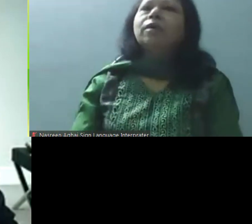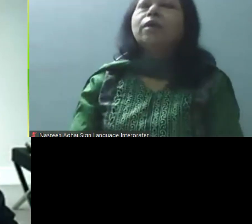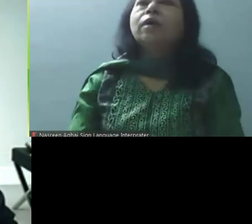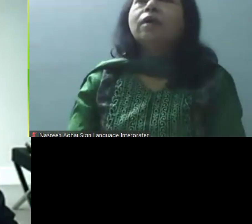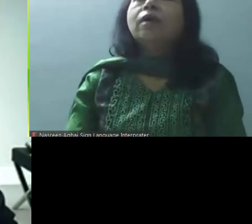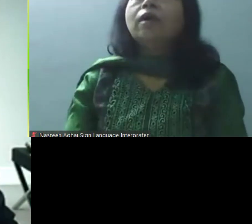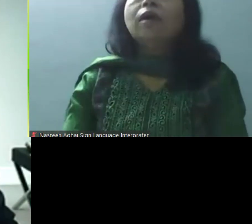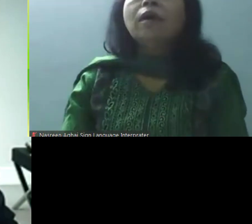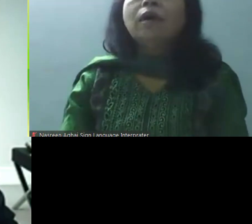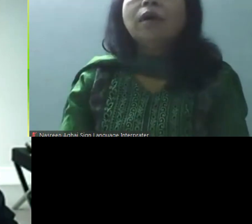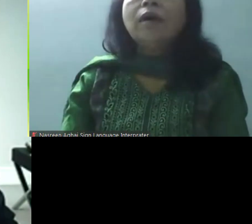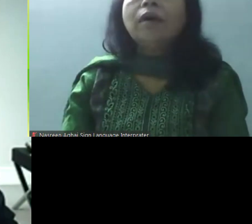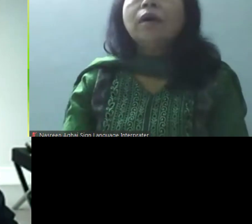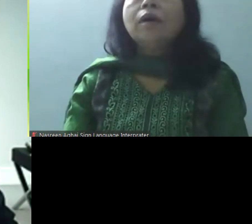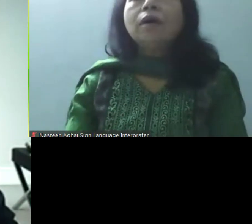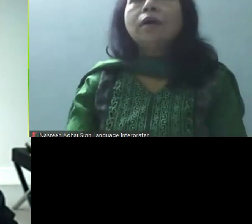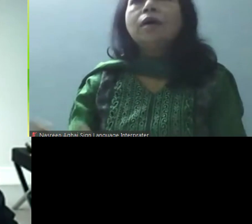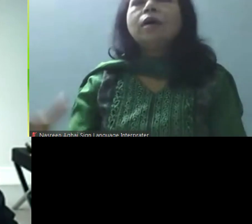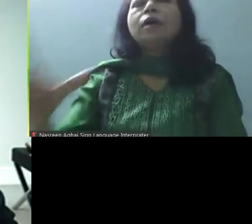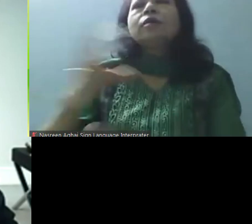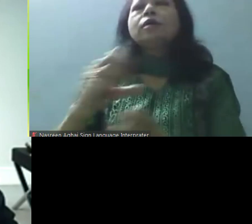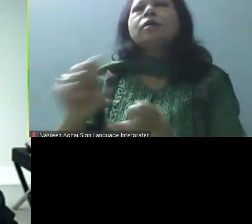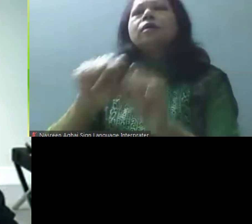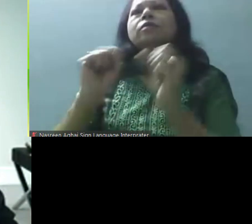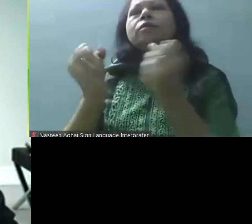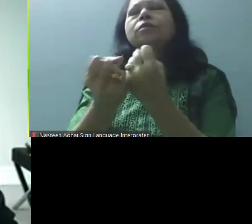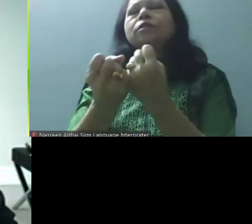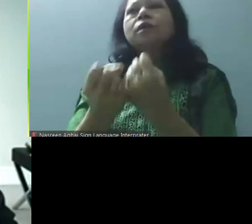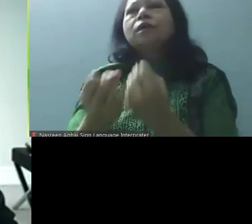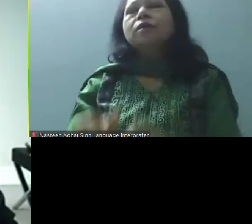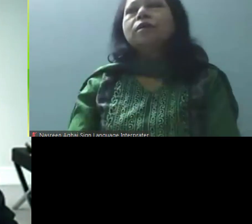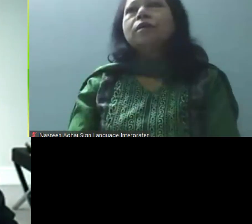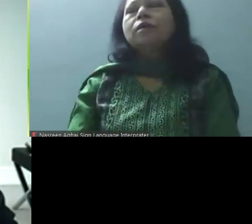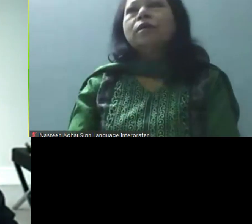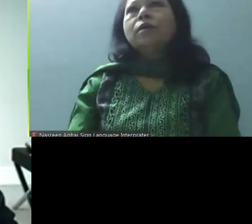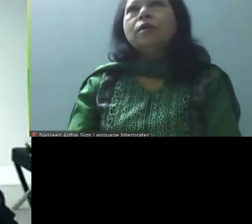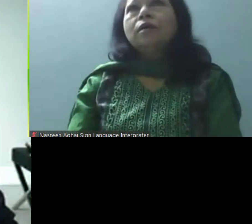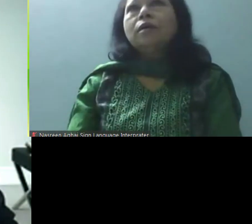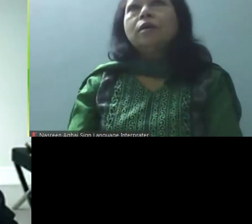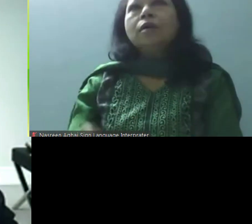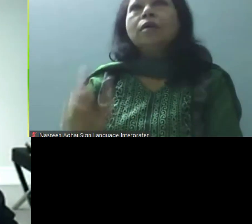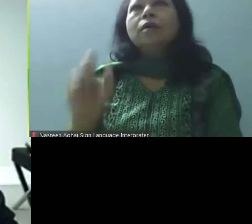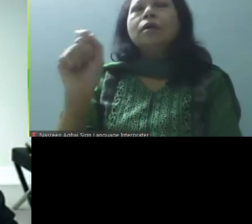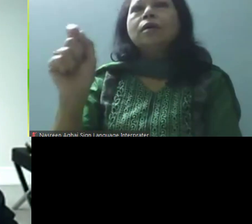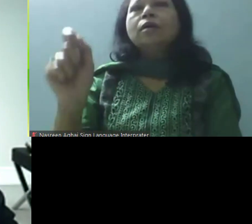run a charity called Afridi Brothers Society. We will be working with